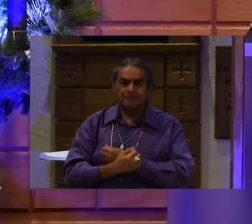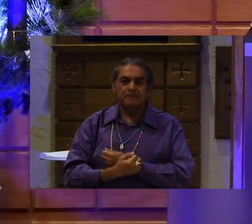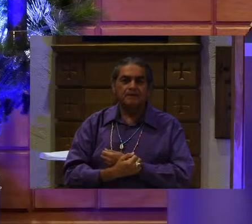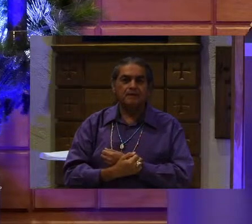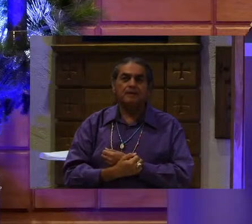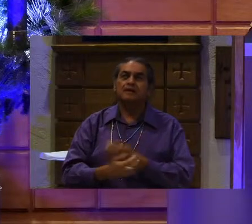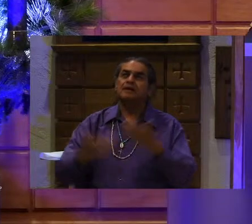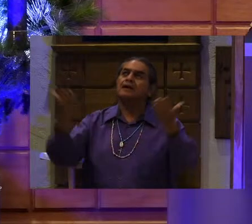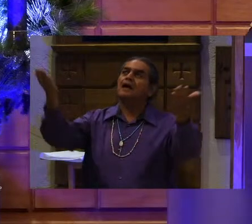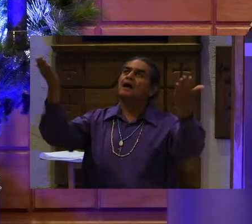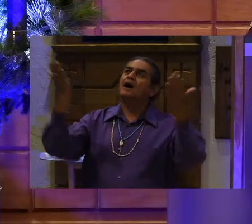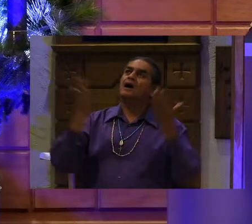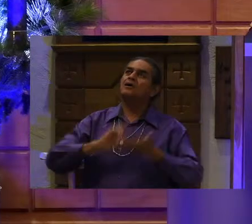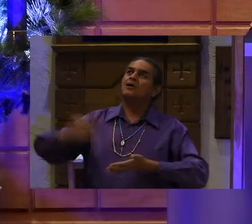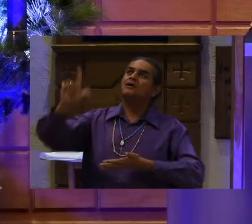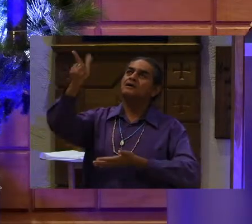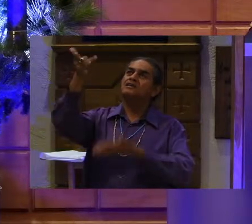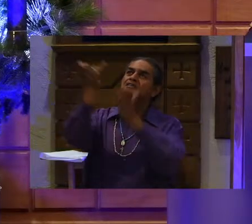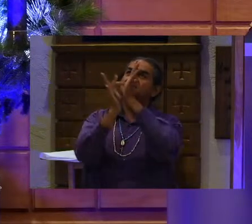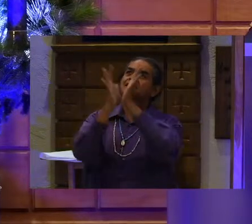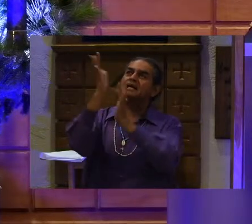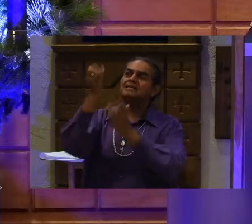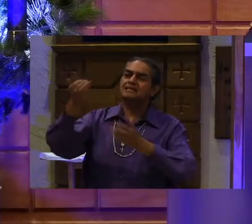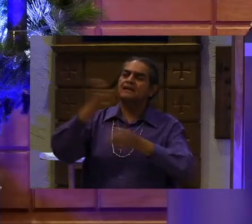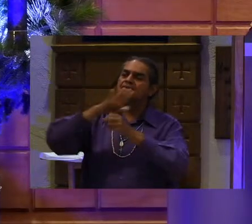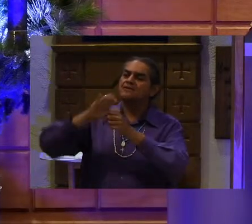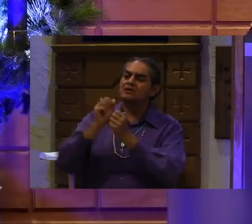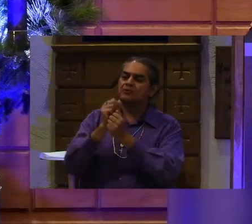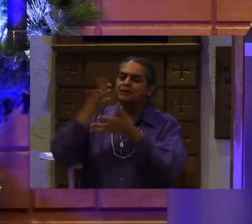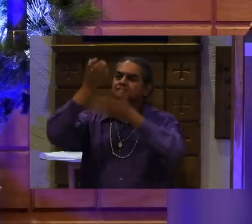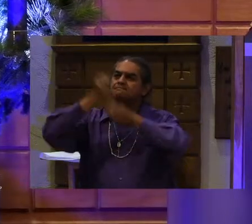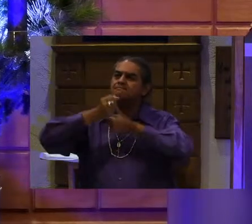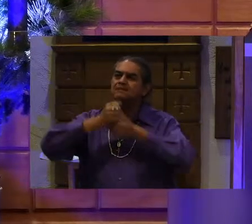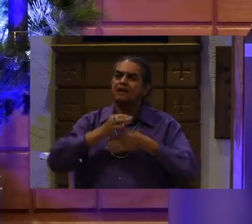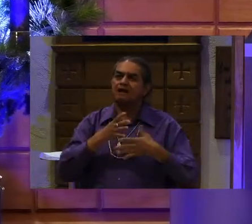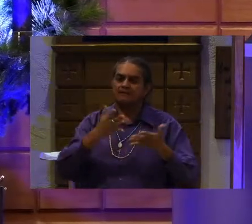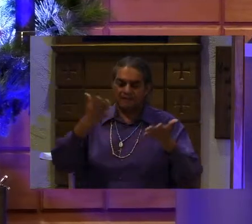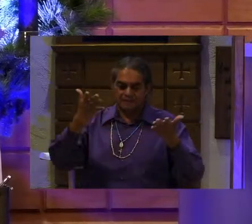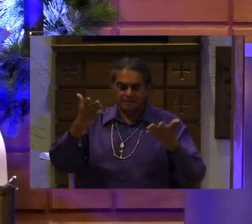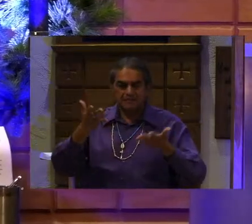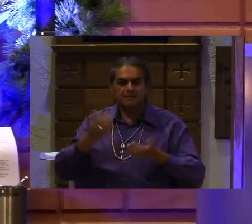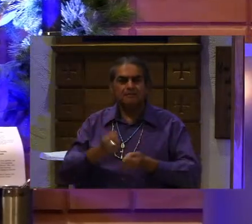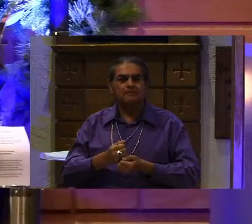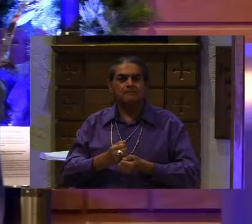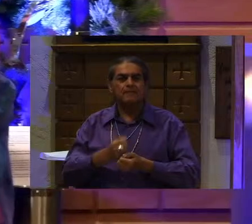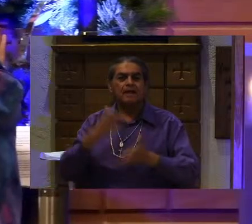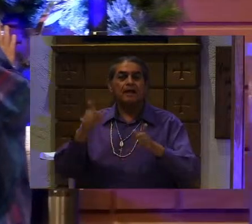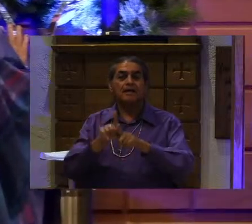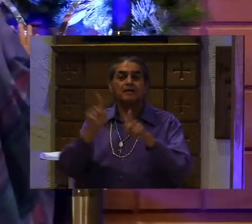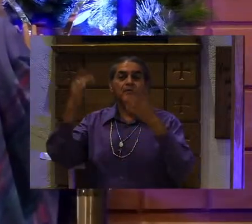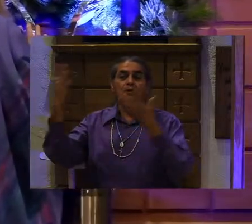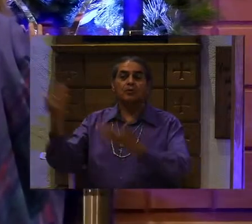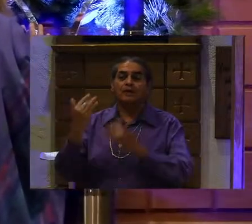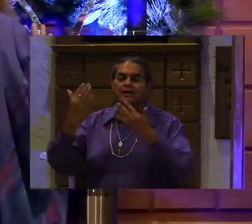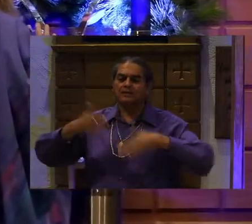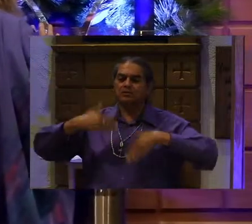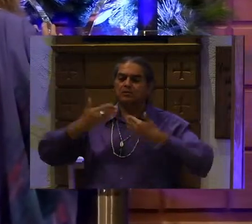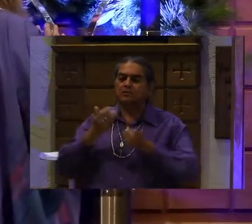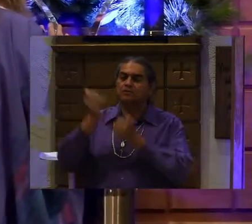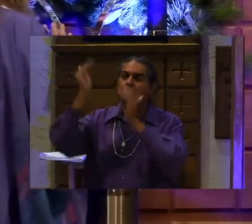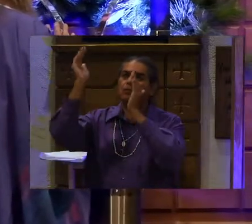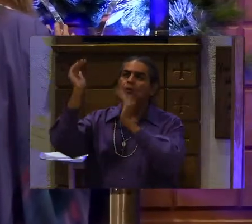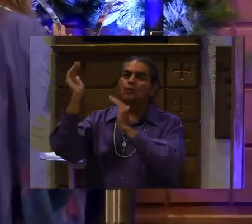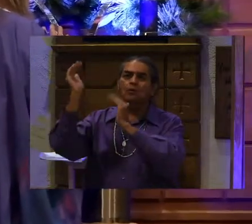Come, Lord Jesus, and fill us with trust and confidence as we wait in joyful